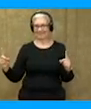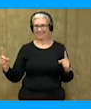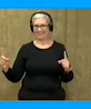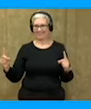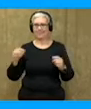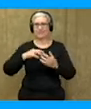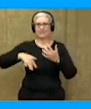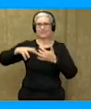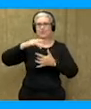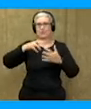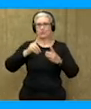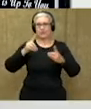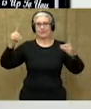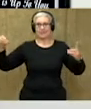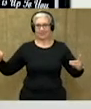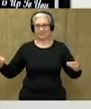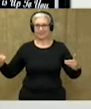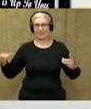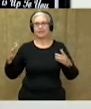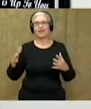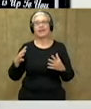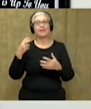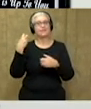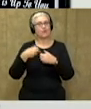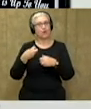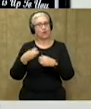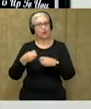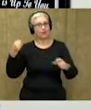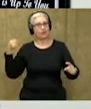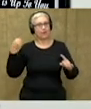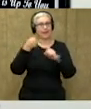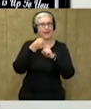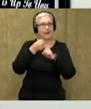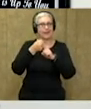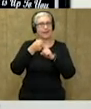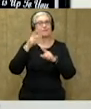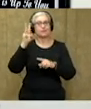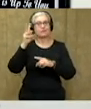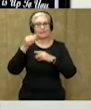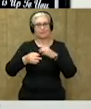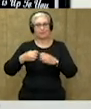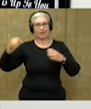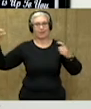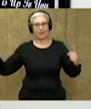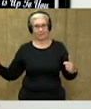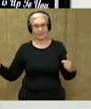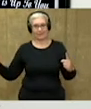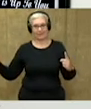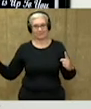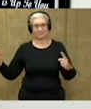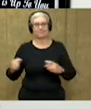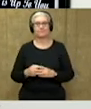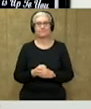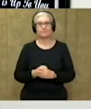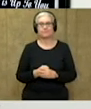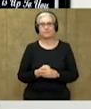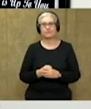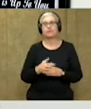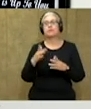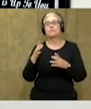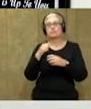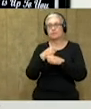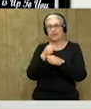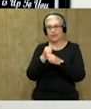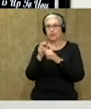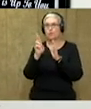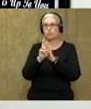distancing we're doing right now, because it's kind of hard to hit somebody if you're 6 foot away from them. But either way, it's really important to make a ground rule